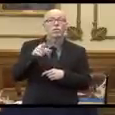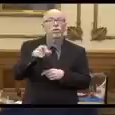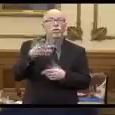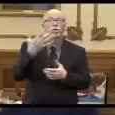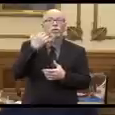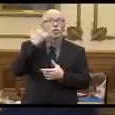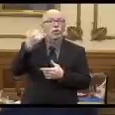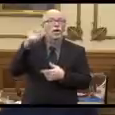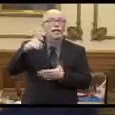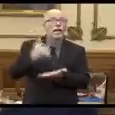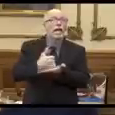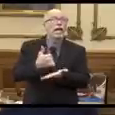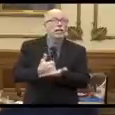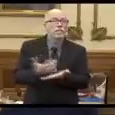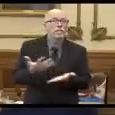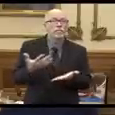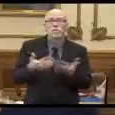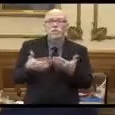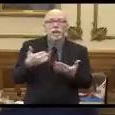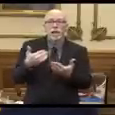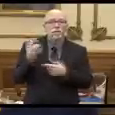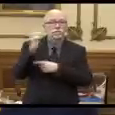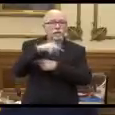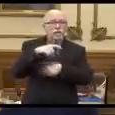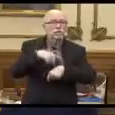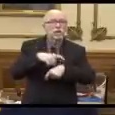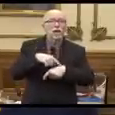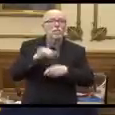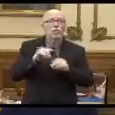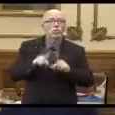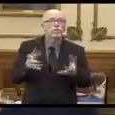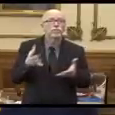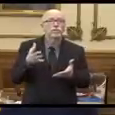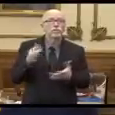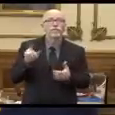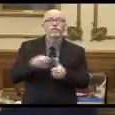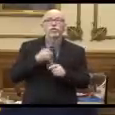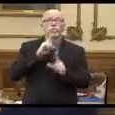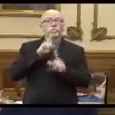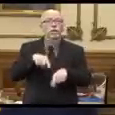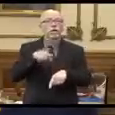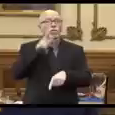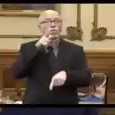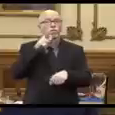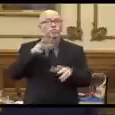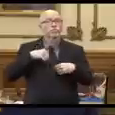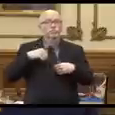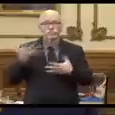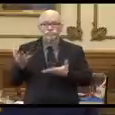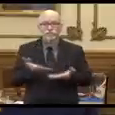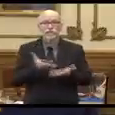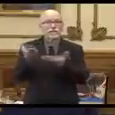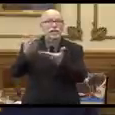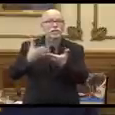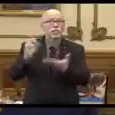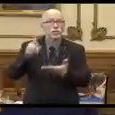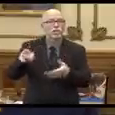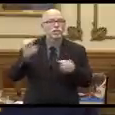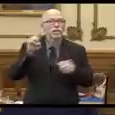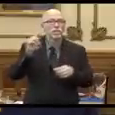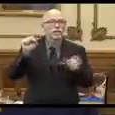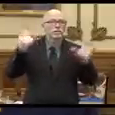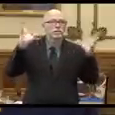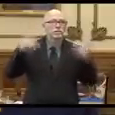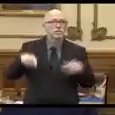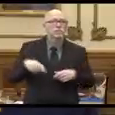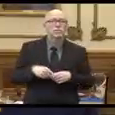calling out for help, no matter what day it is, that's the first responder that's taking you from point A to point B, and hopefully that ultimately